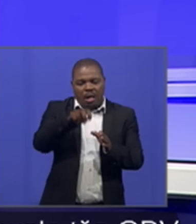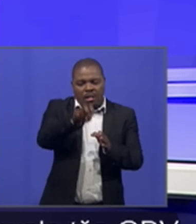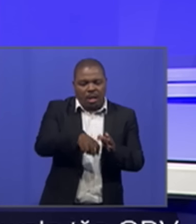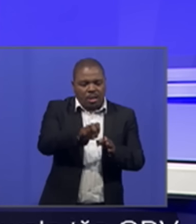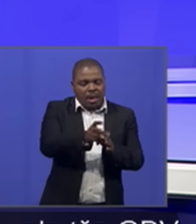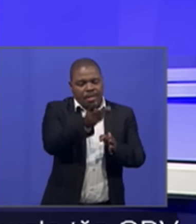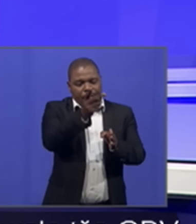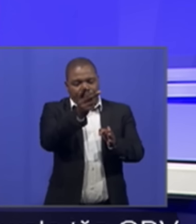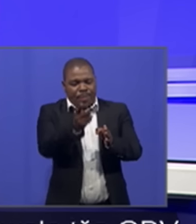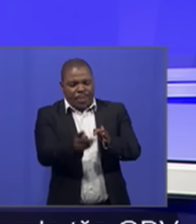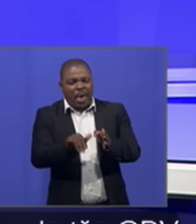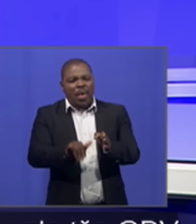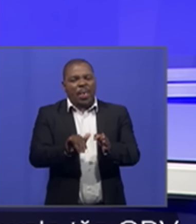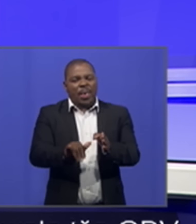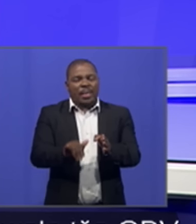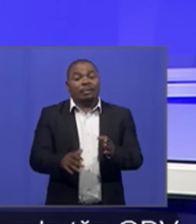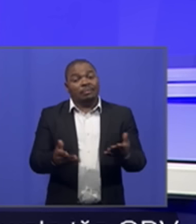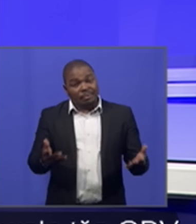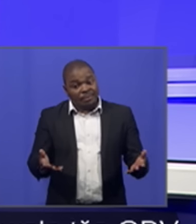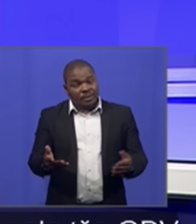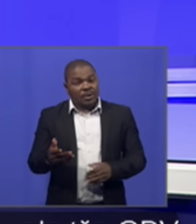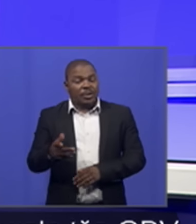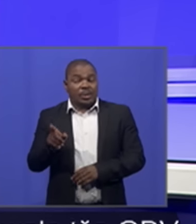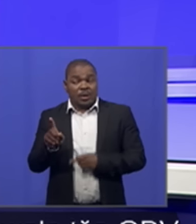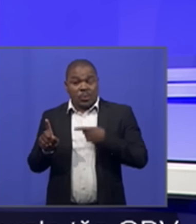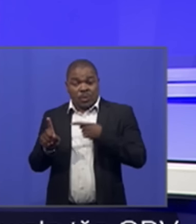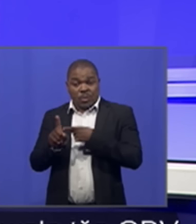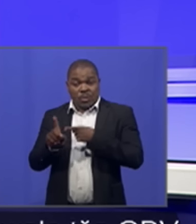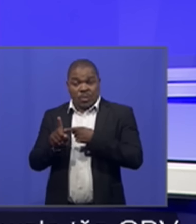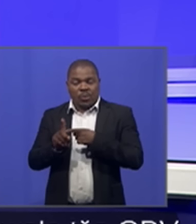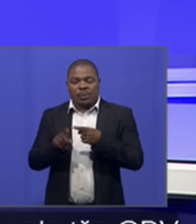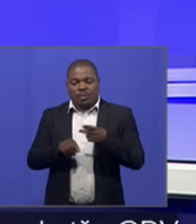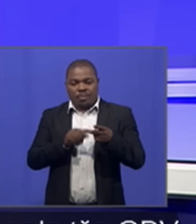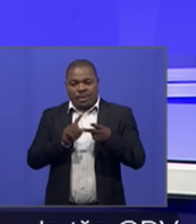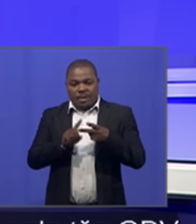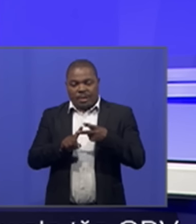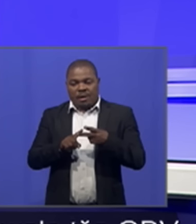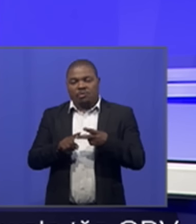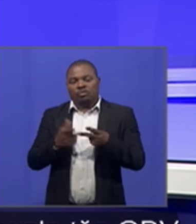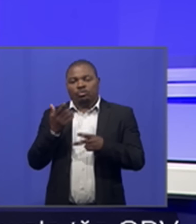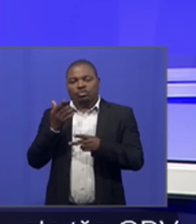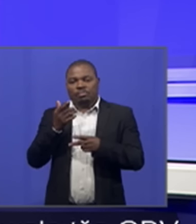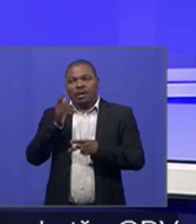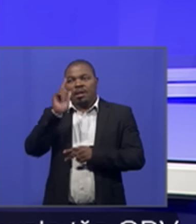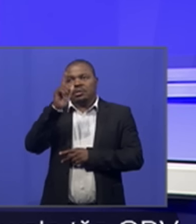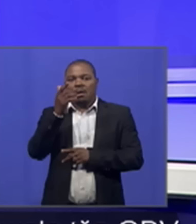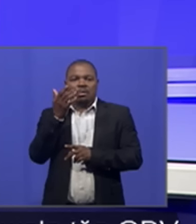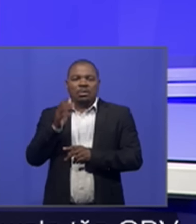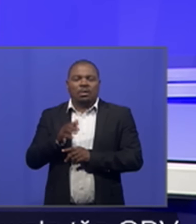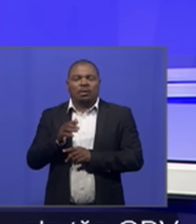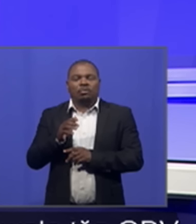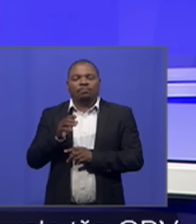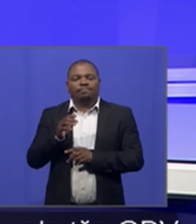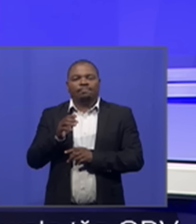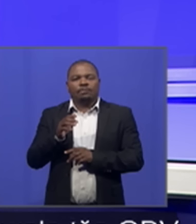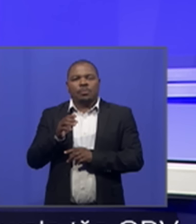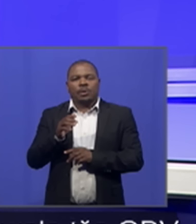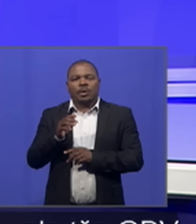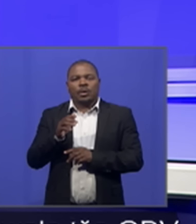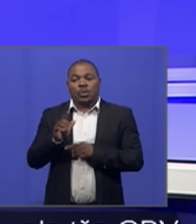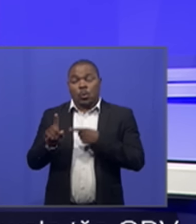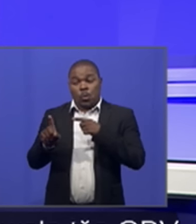se iše kgole leo go dumelago gore o dirile tiragalo yeo ge e šita le go bontšha maphodisa goba kere go